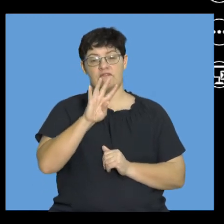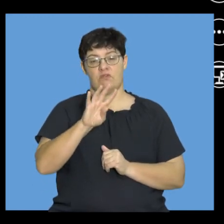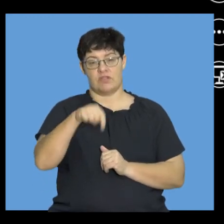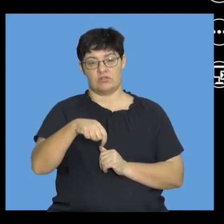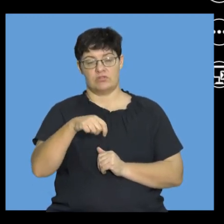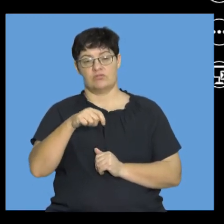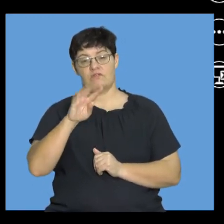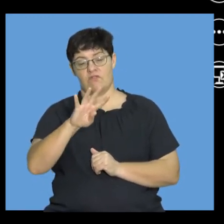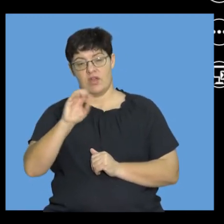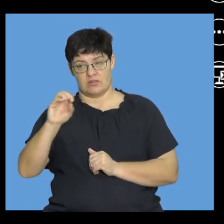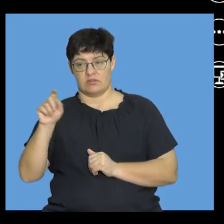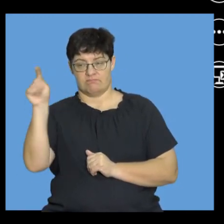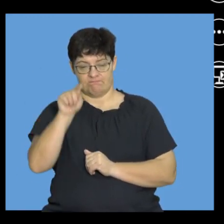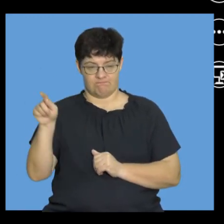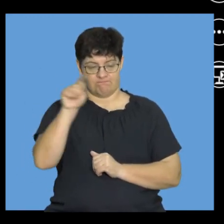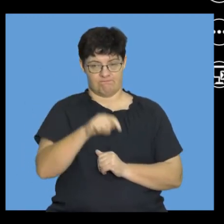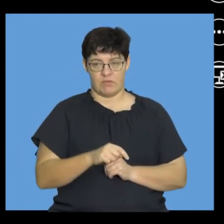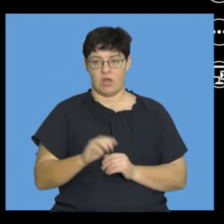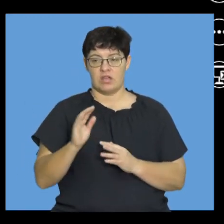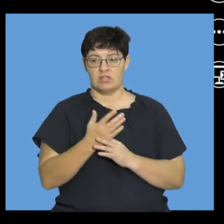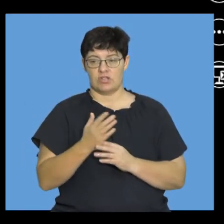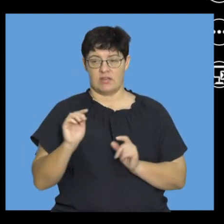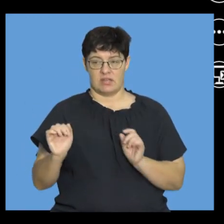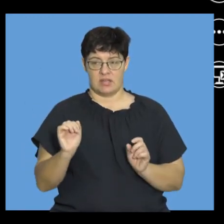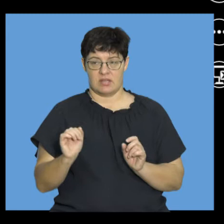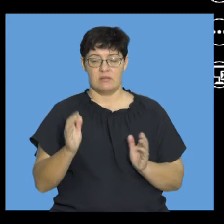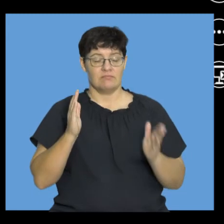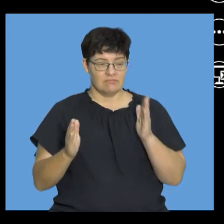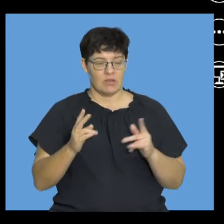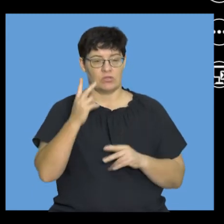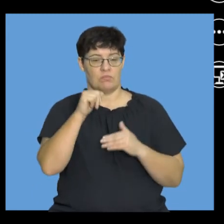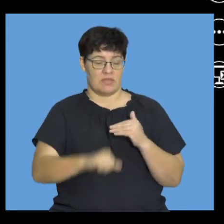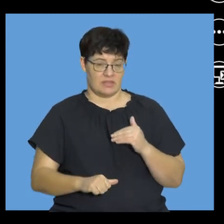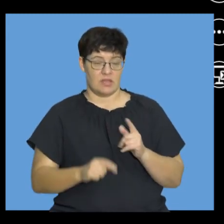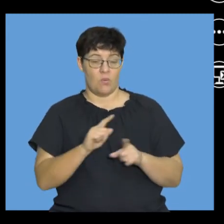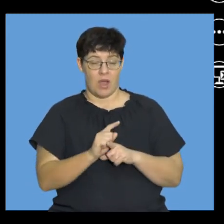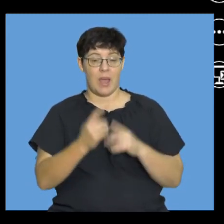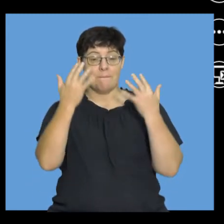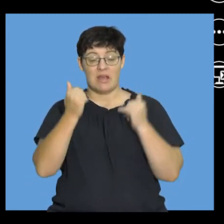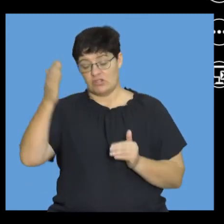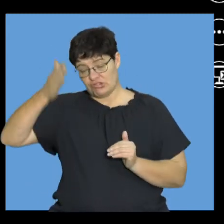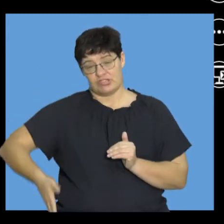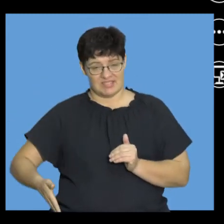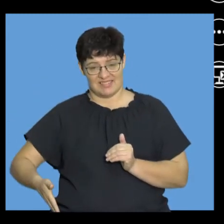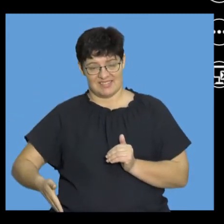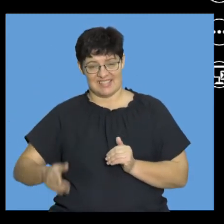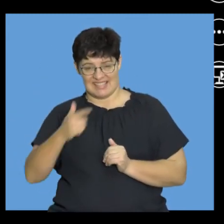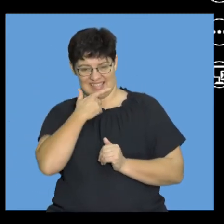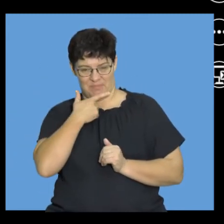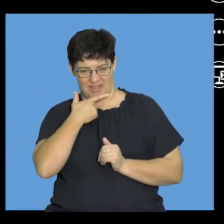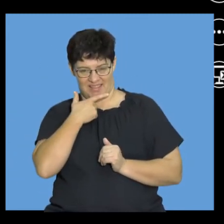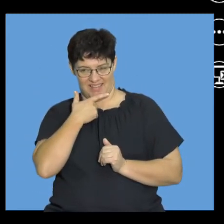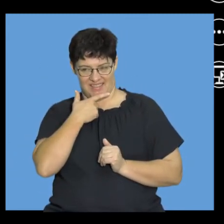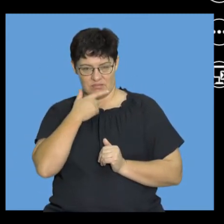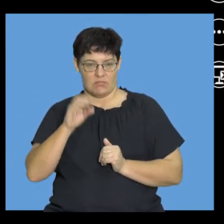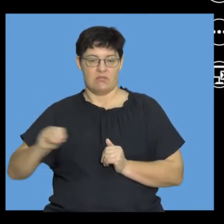your 24,400. Remember, equally over 2 months, but my budget period ends in December. Okay? When